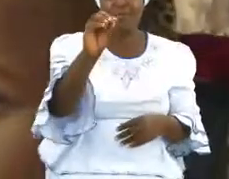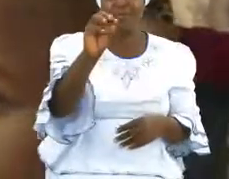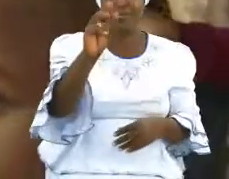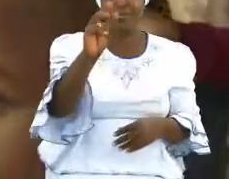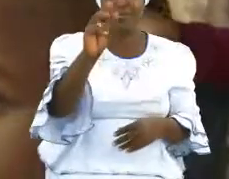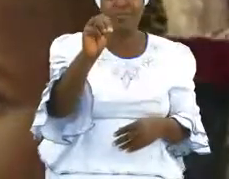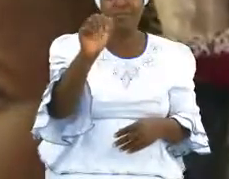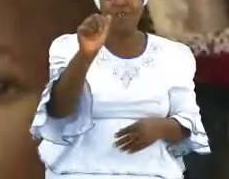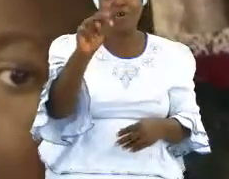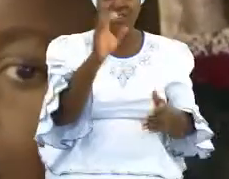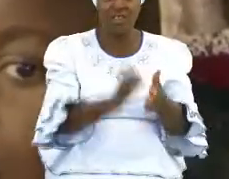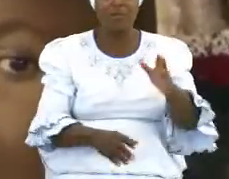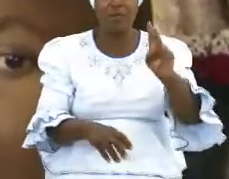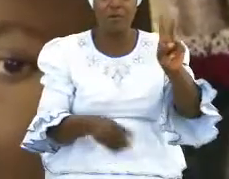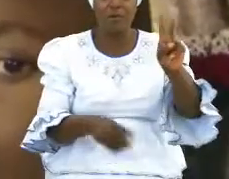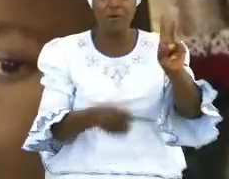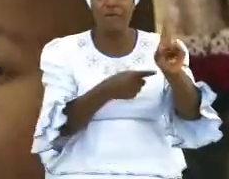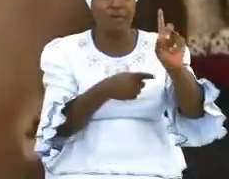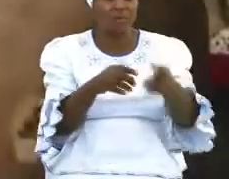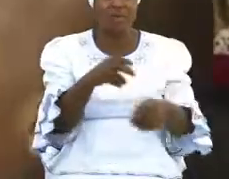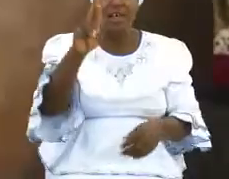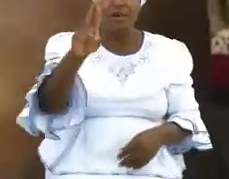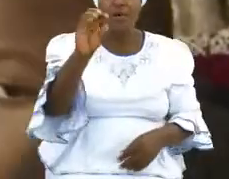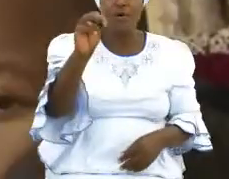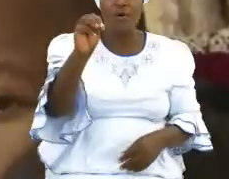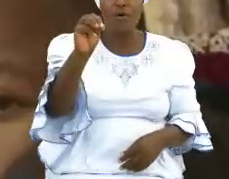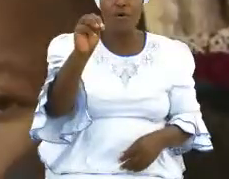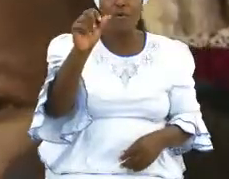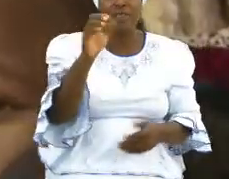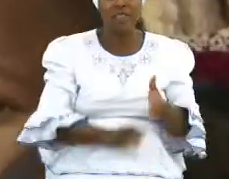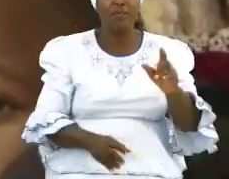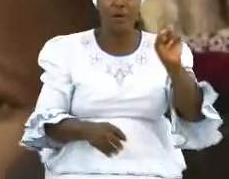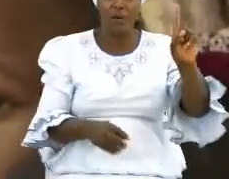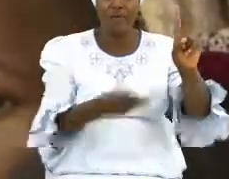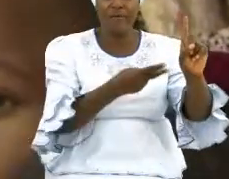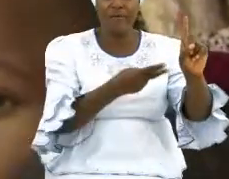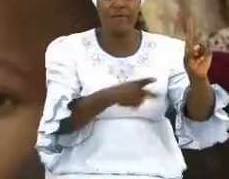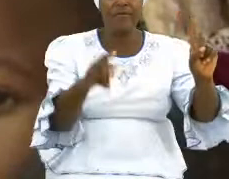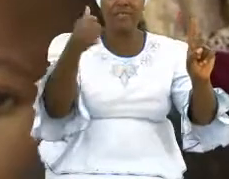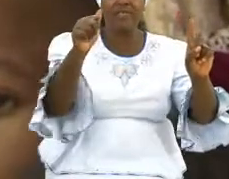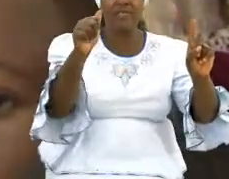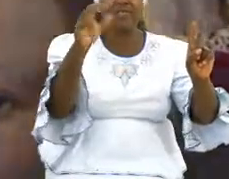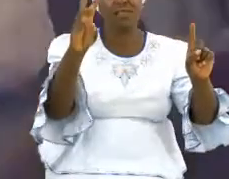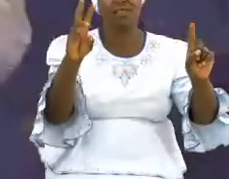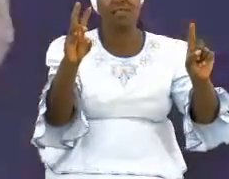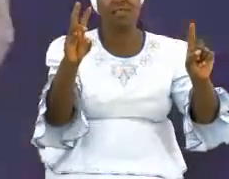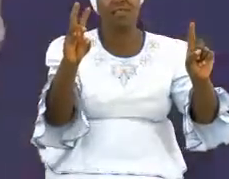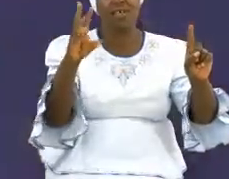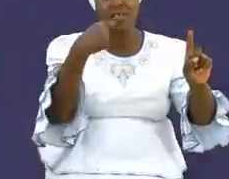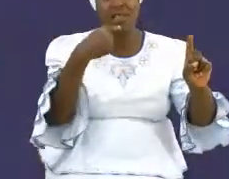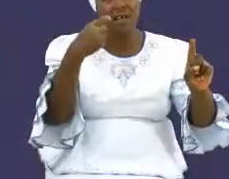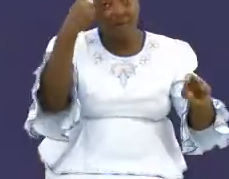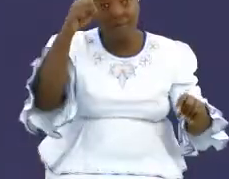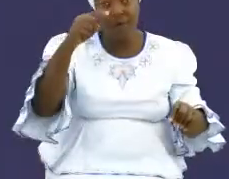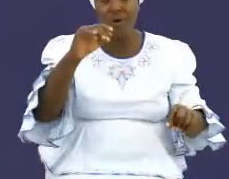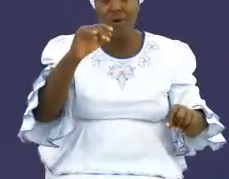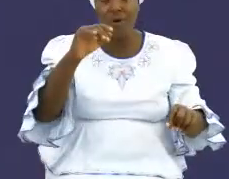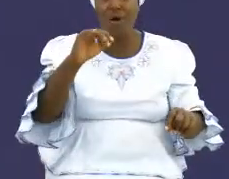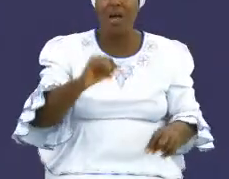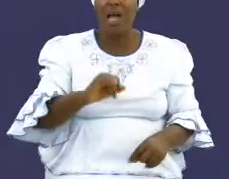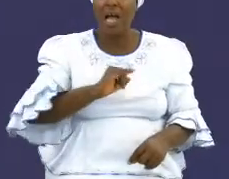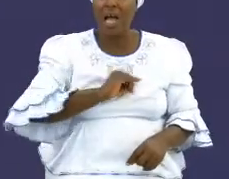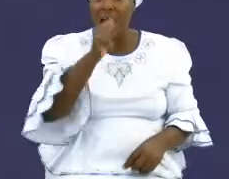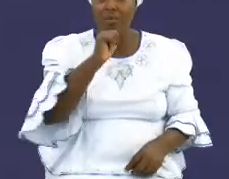verse 16, Romans chapter 1, verse 16, it says, for I am not